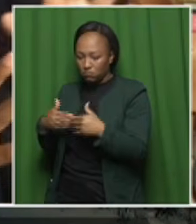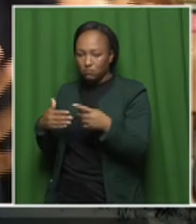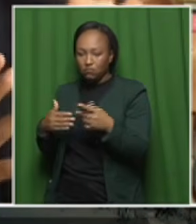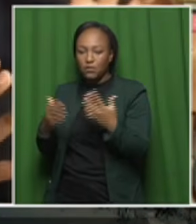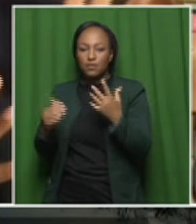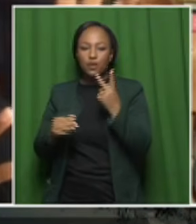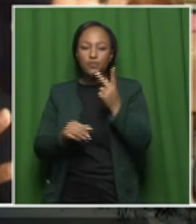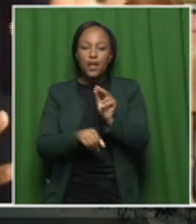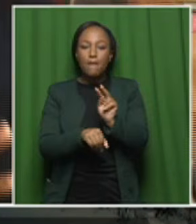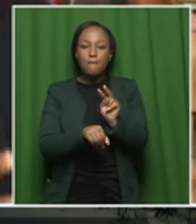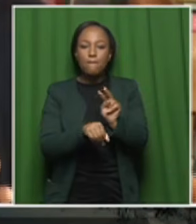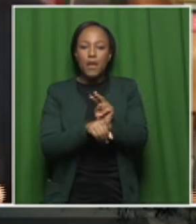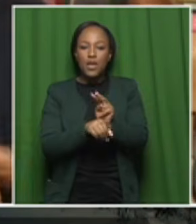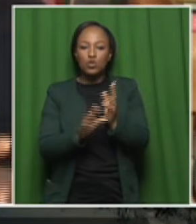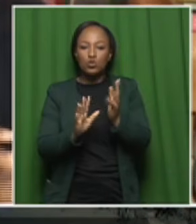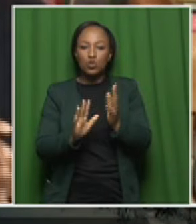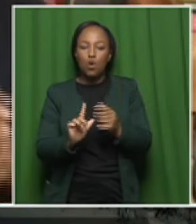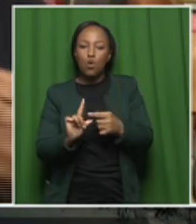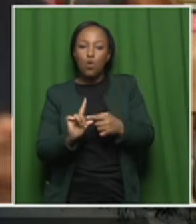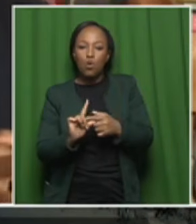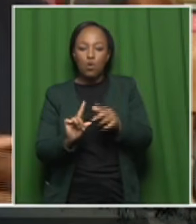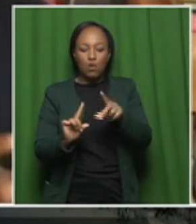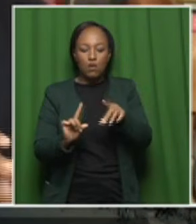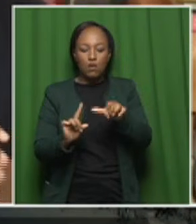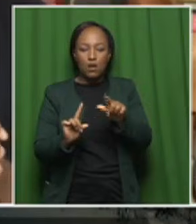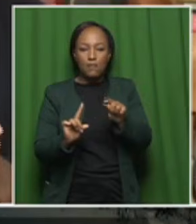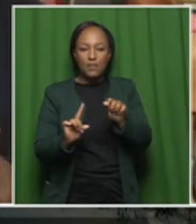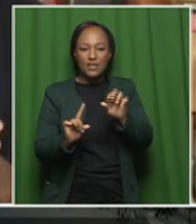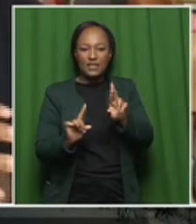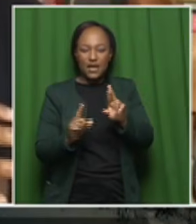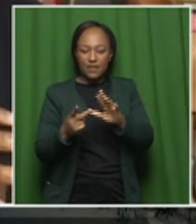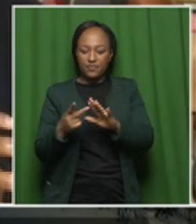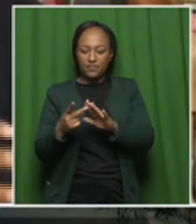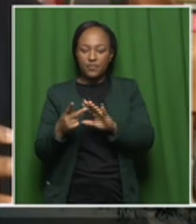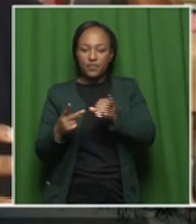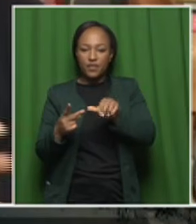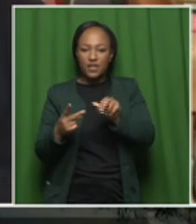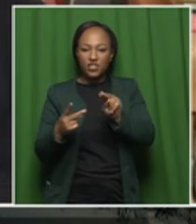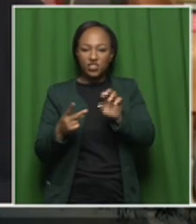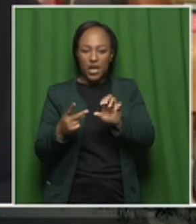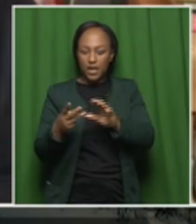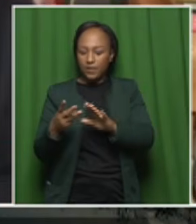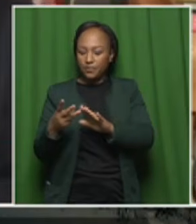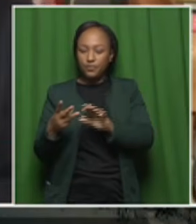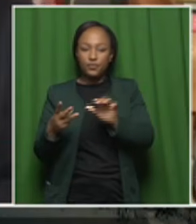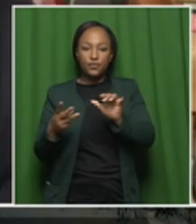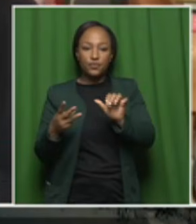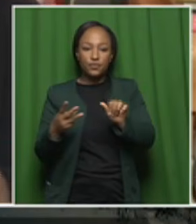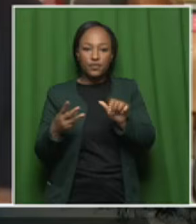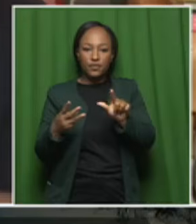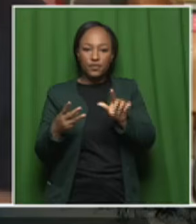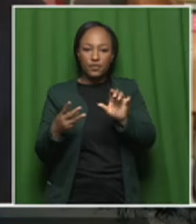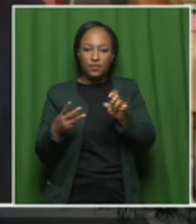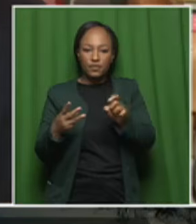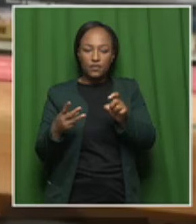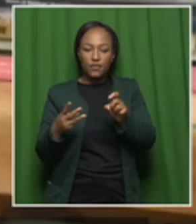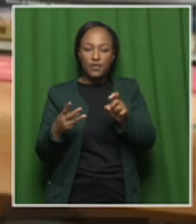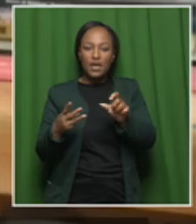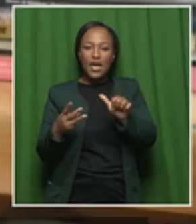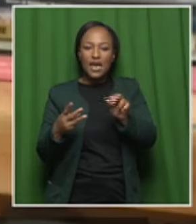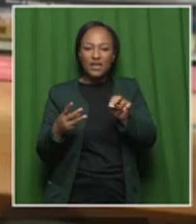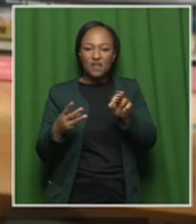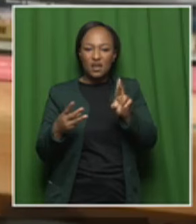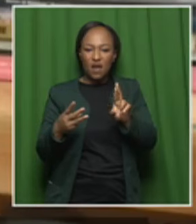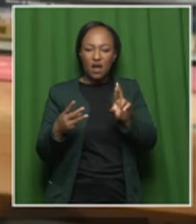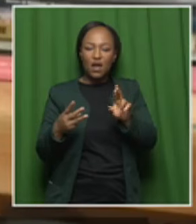like Peter Clark and Jane Alexandra, but also I'm looking at what artists from the Harlem Renaissance